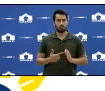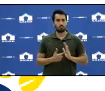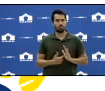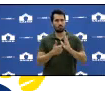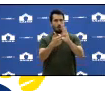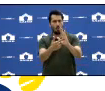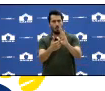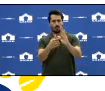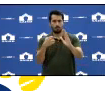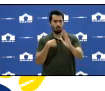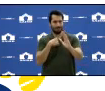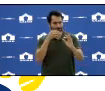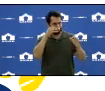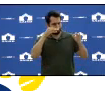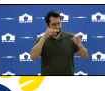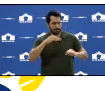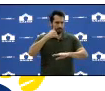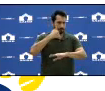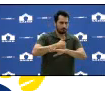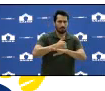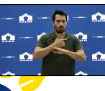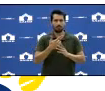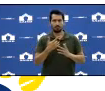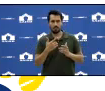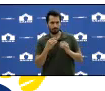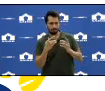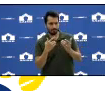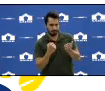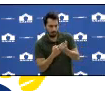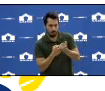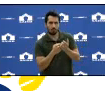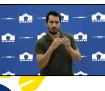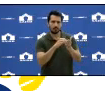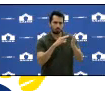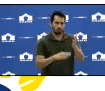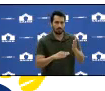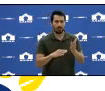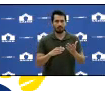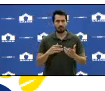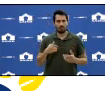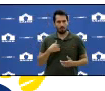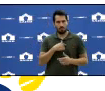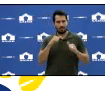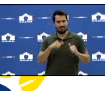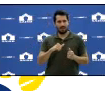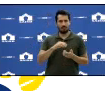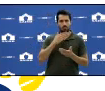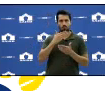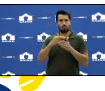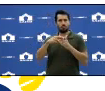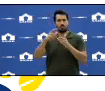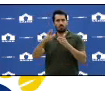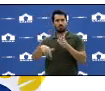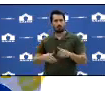set our mind to discover the brilliance in our kids and in our staff, we can deliver great